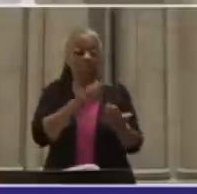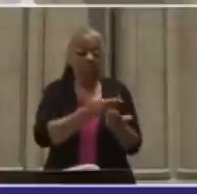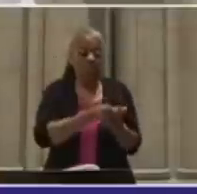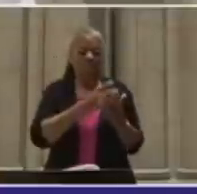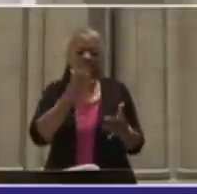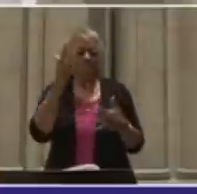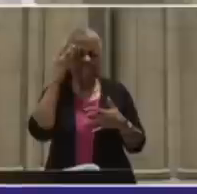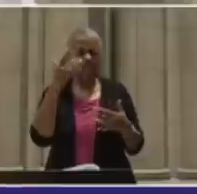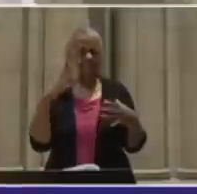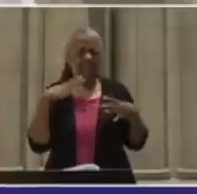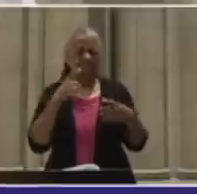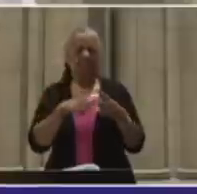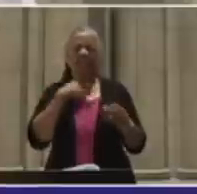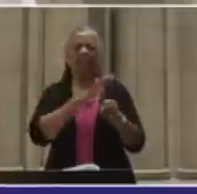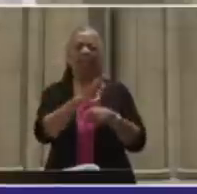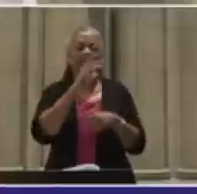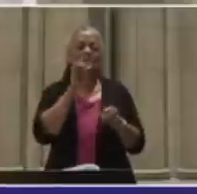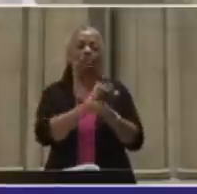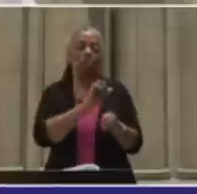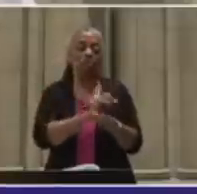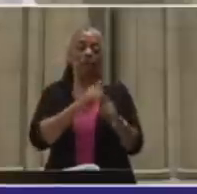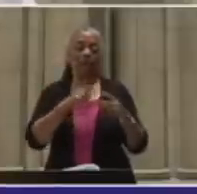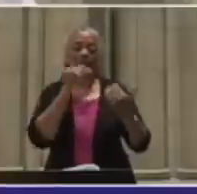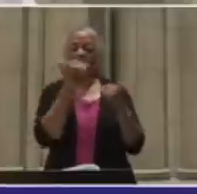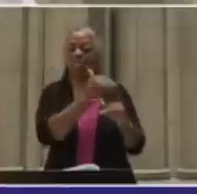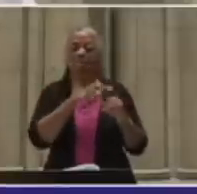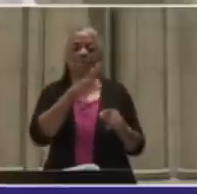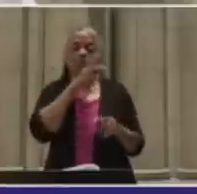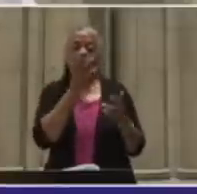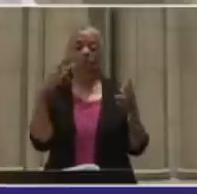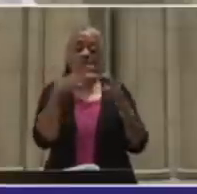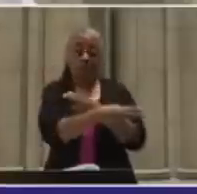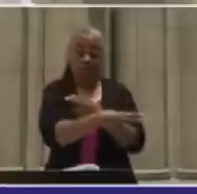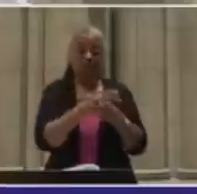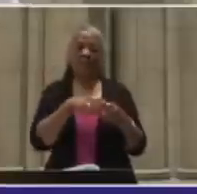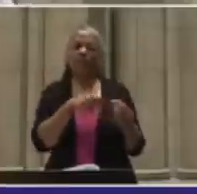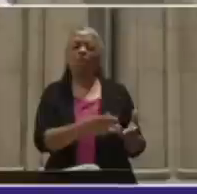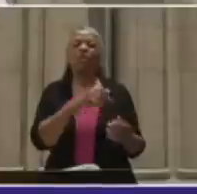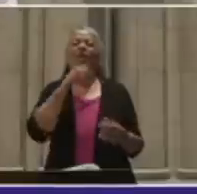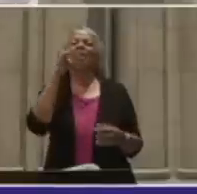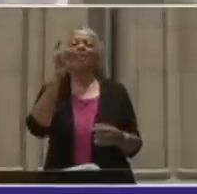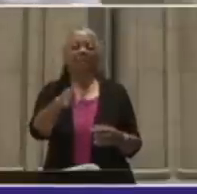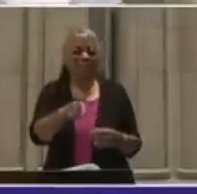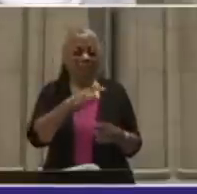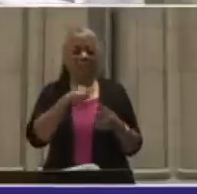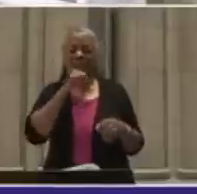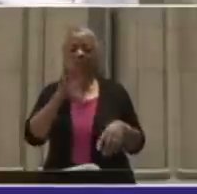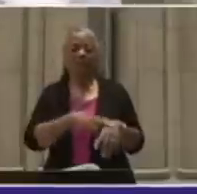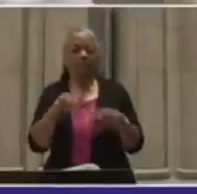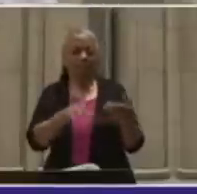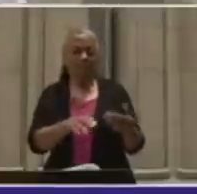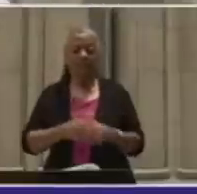sick leave and adequate unemployment and moratoriums on water shutoff has caused unnecessary and unnatural